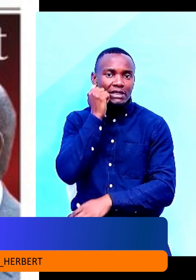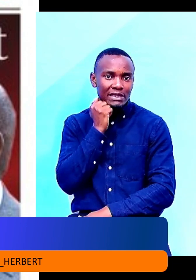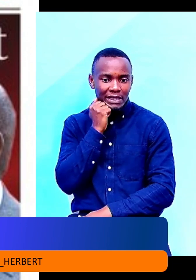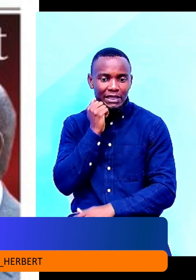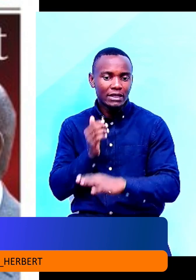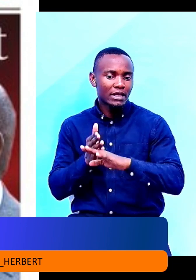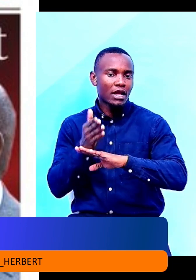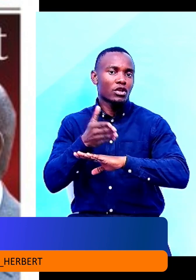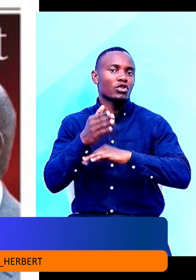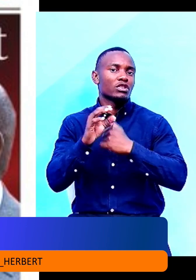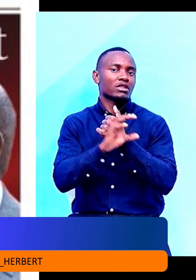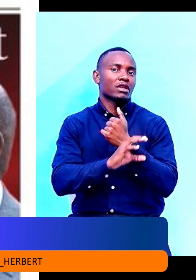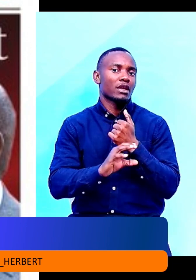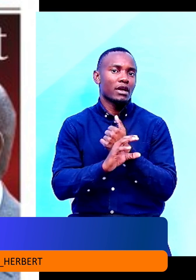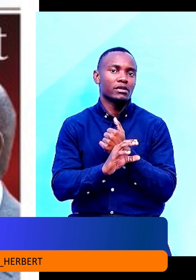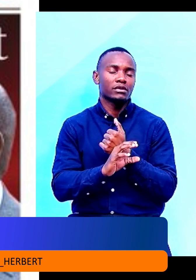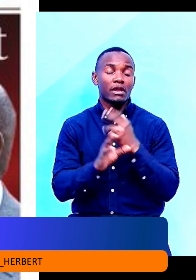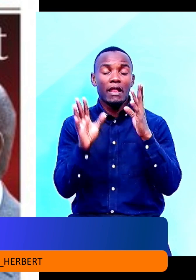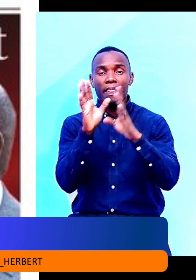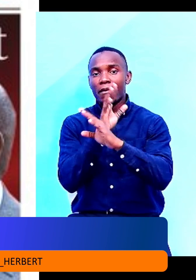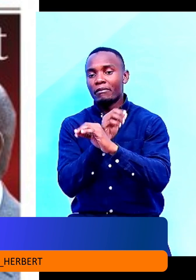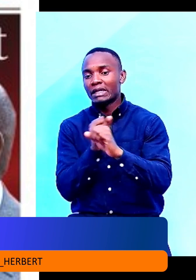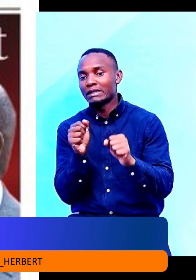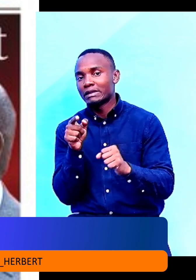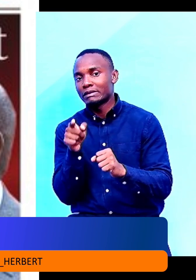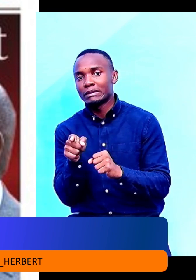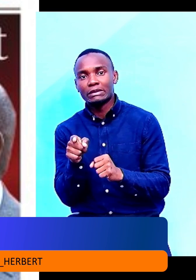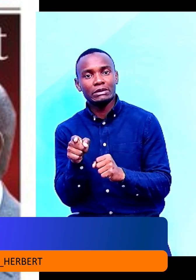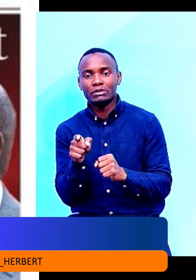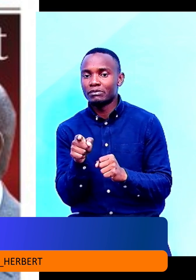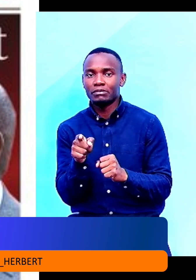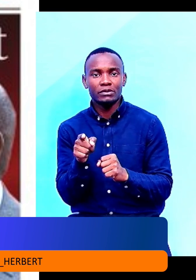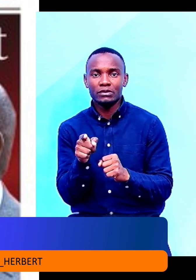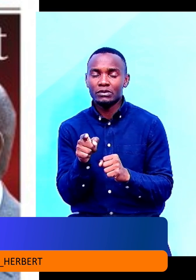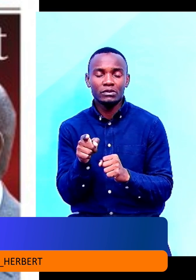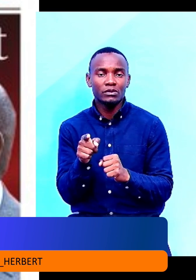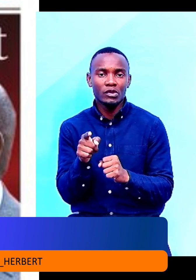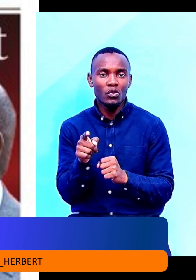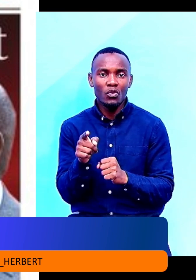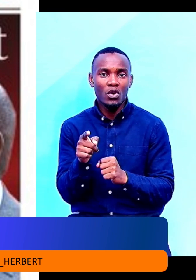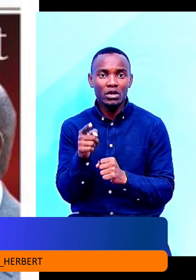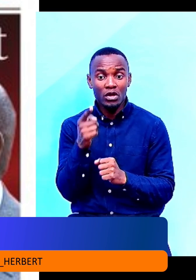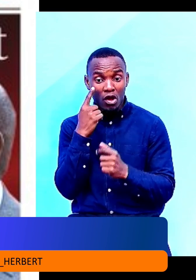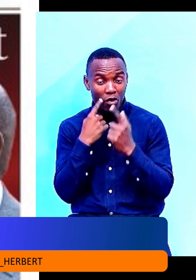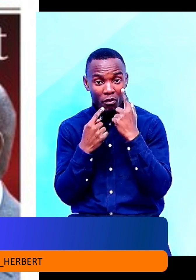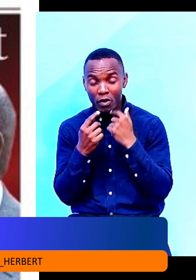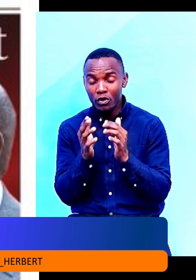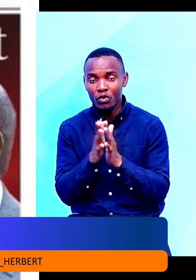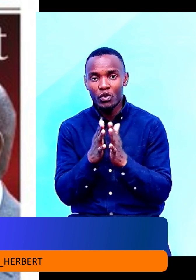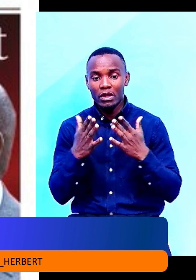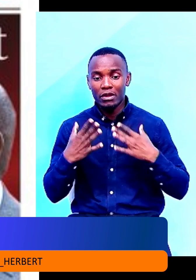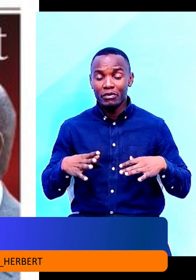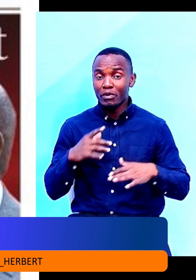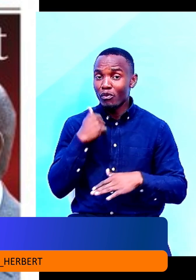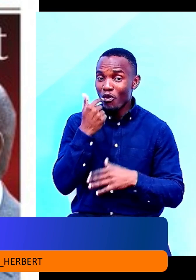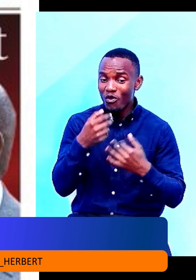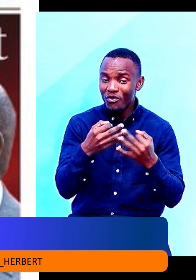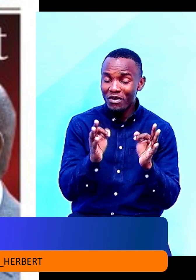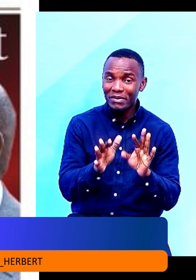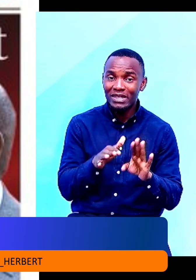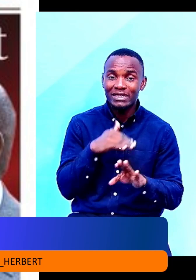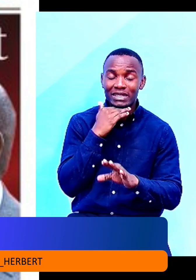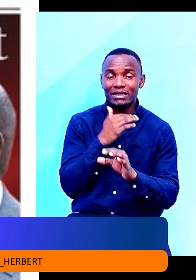president remained unmoved, neither mourning with those left bereft nor addressing